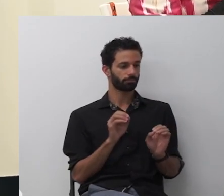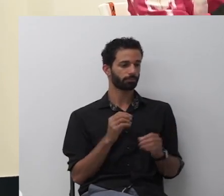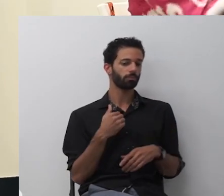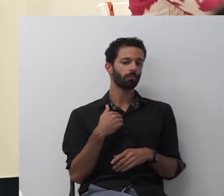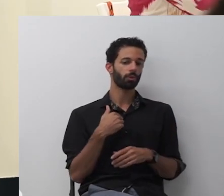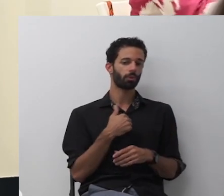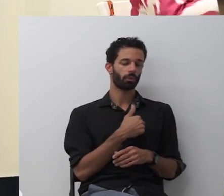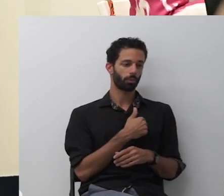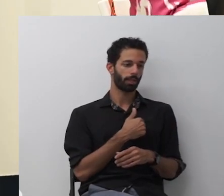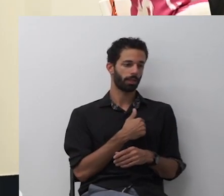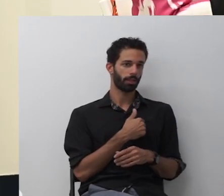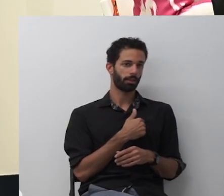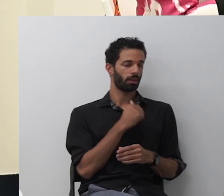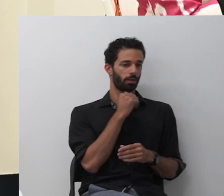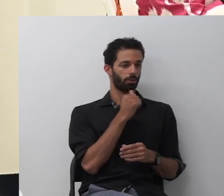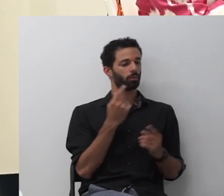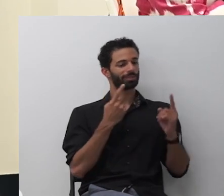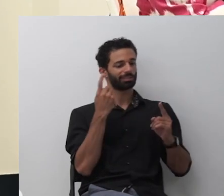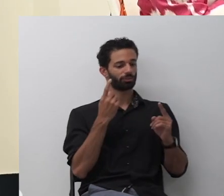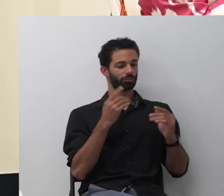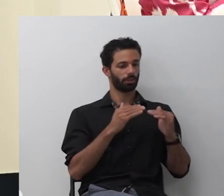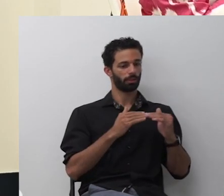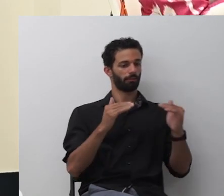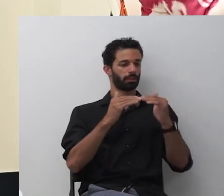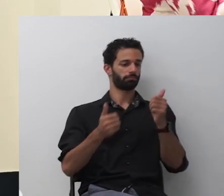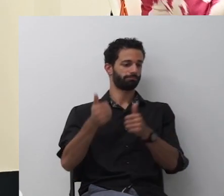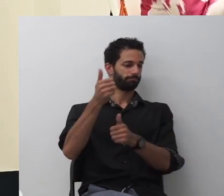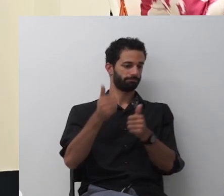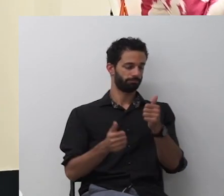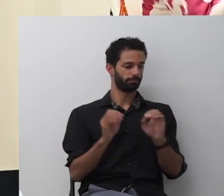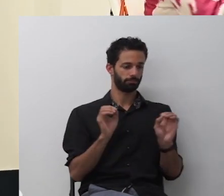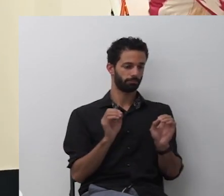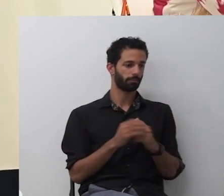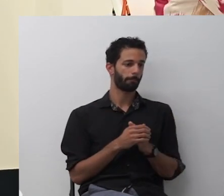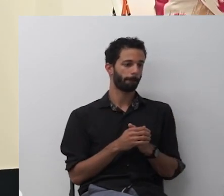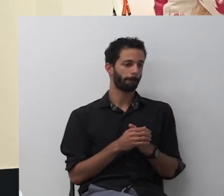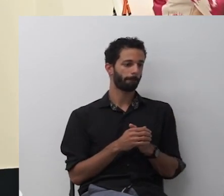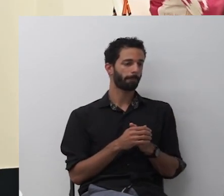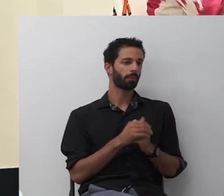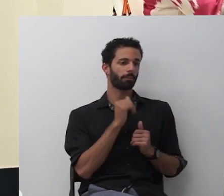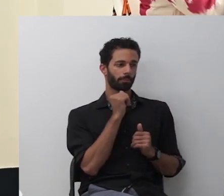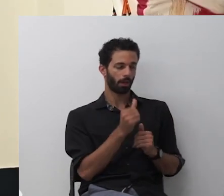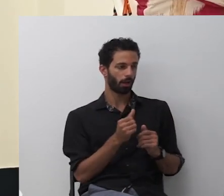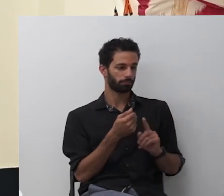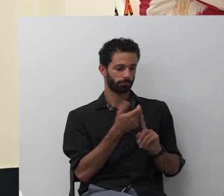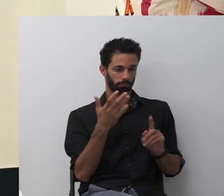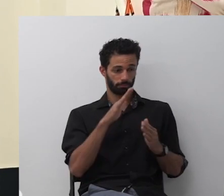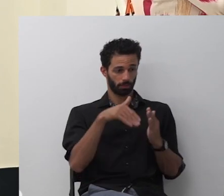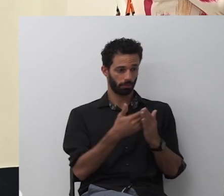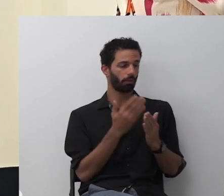not looking at them in a hierarchy, right? I'm not going to go through each of these. I think we'll talk about them, but you'll see